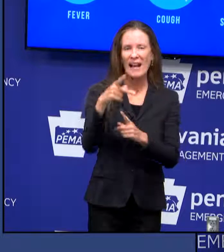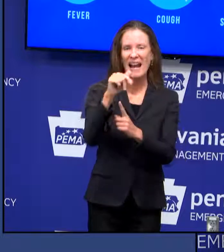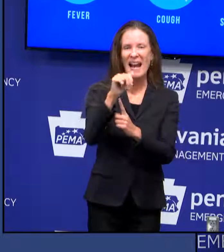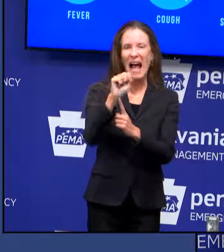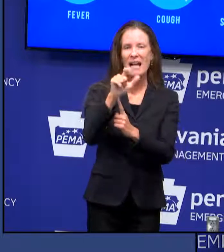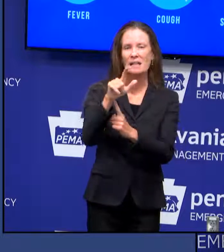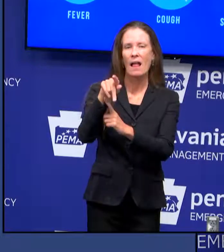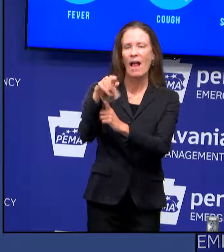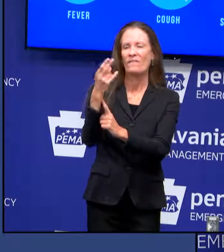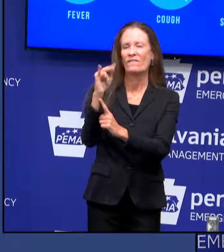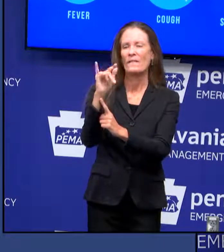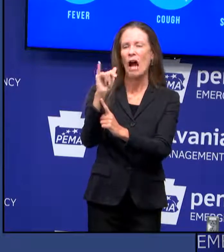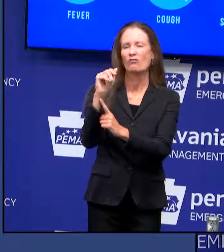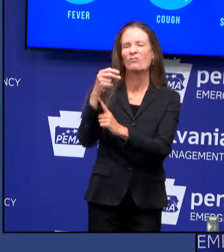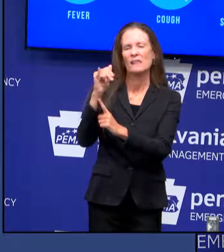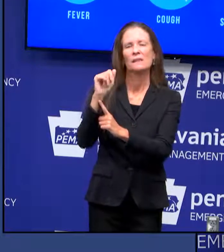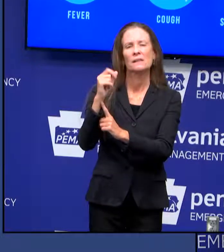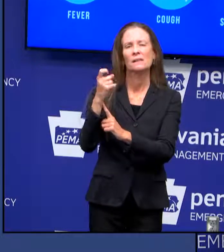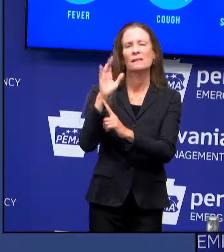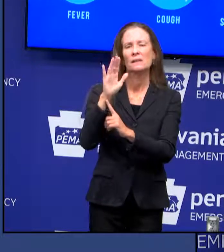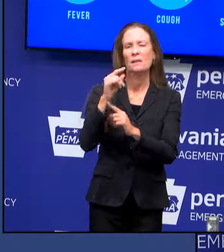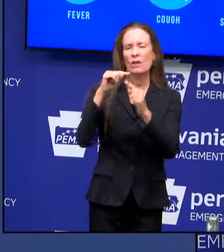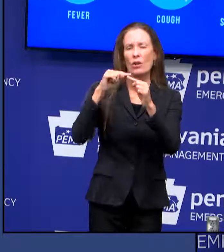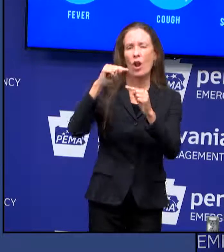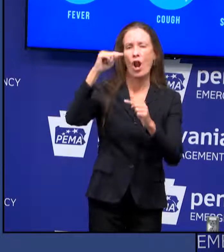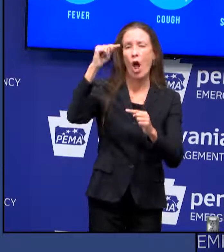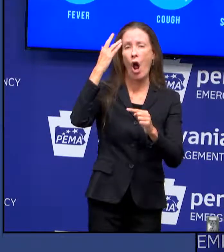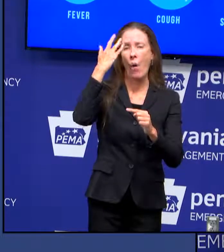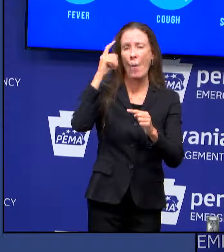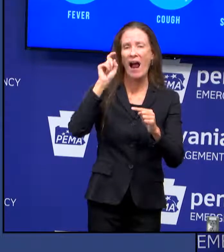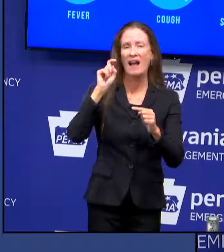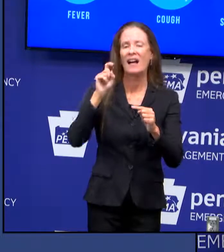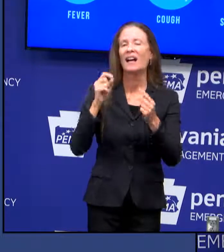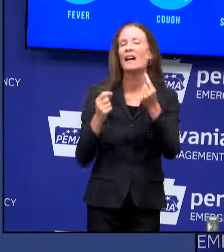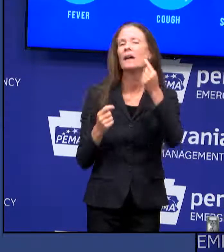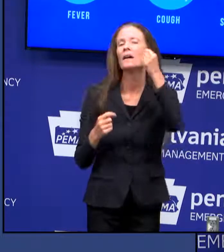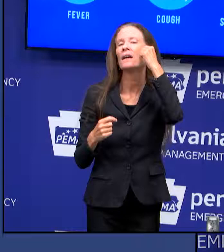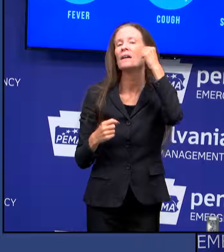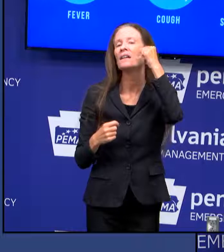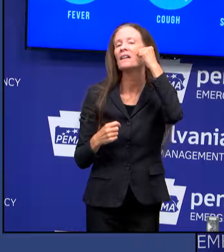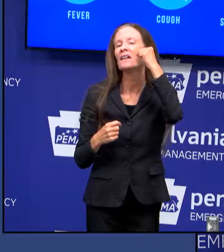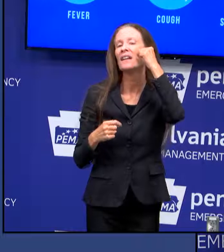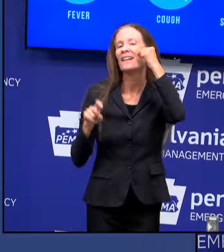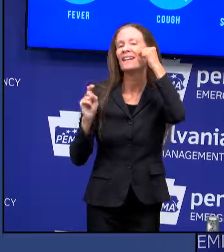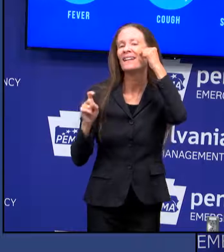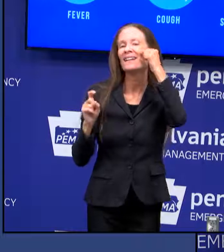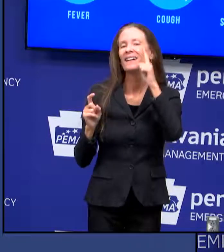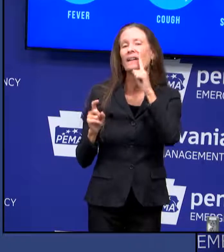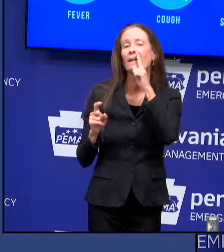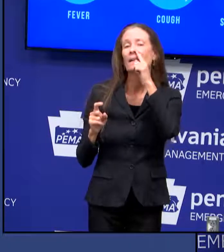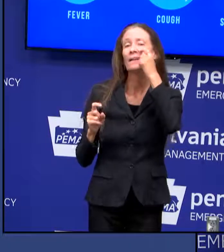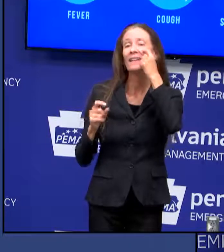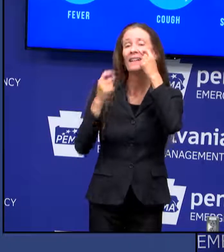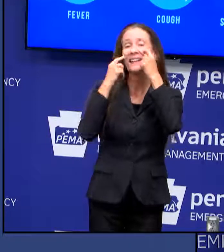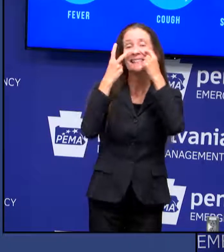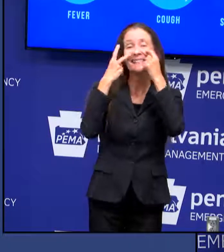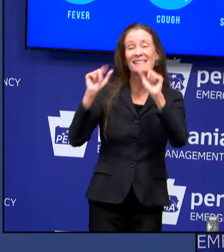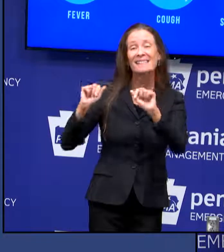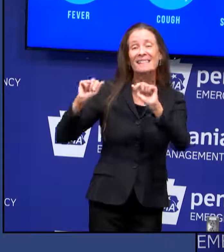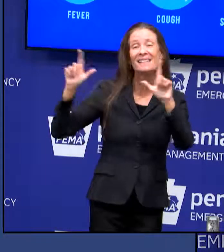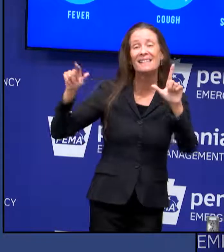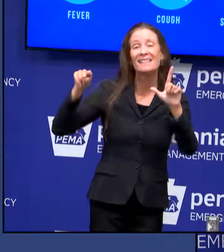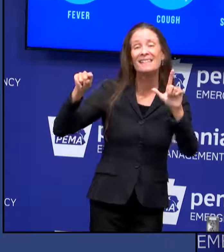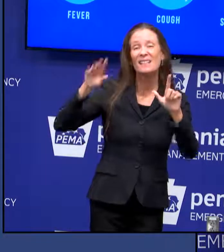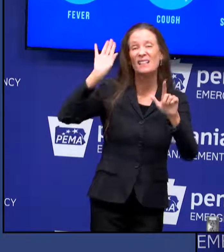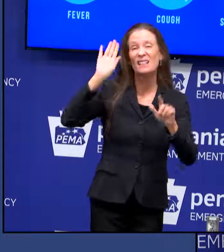saw a mid-turbinate example, which was shown in the video. So about half the distance of the original swab, and now it's an anterior nair. So